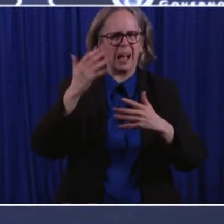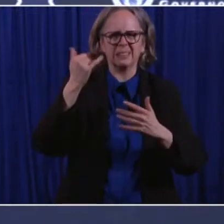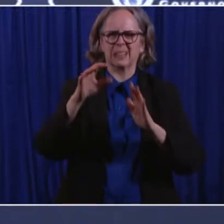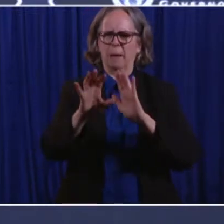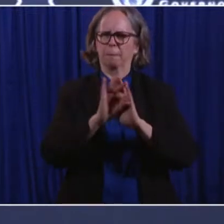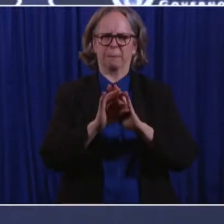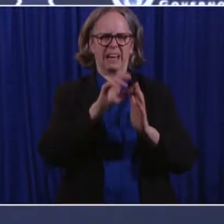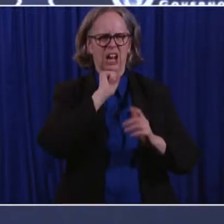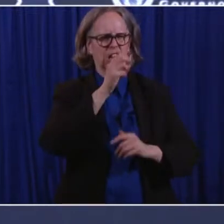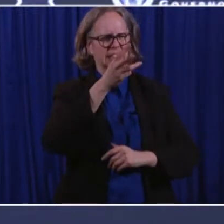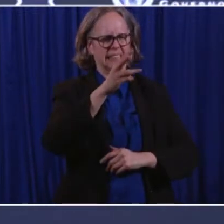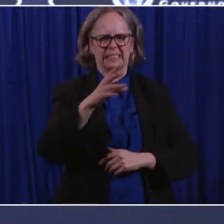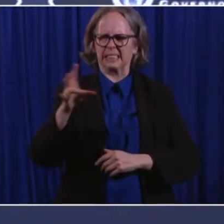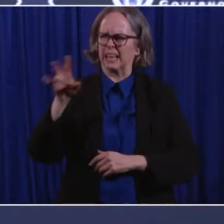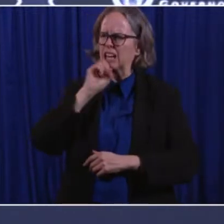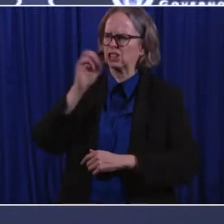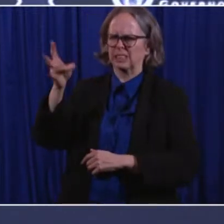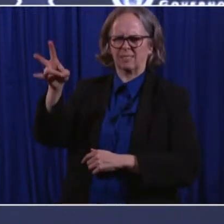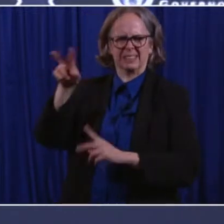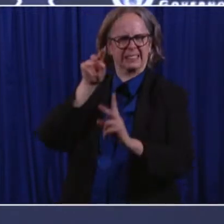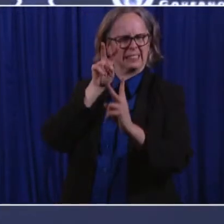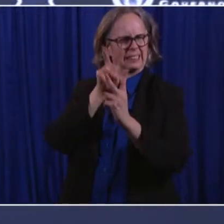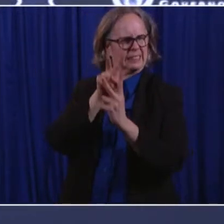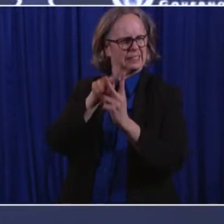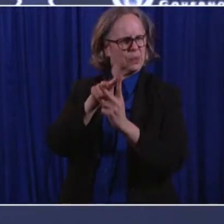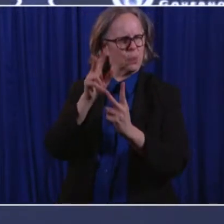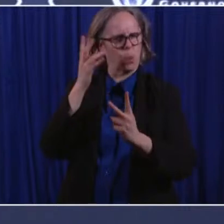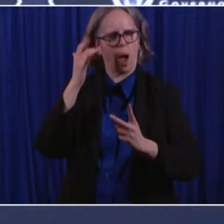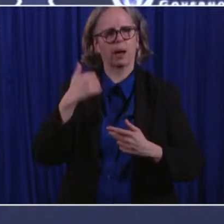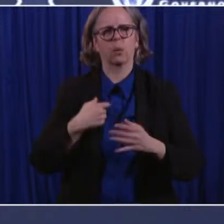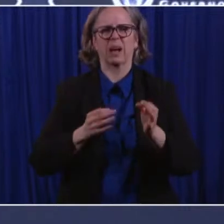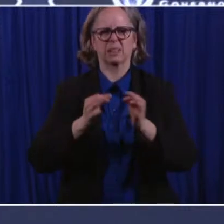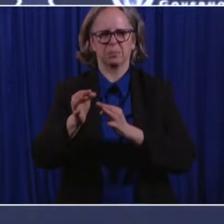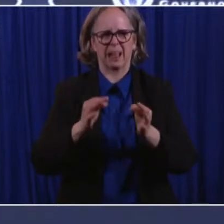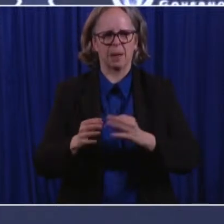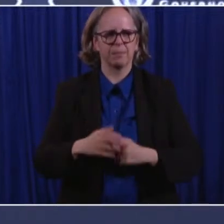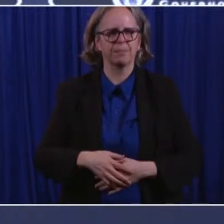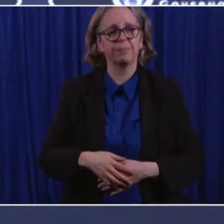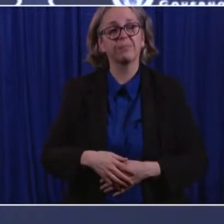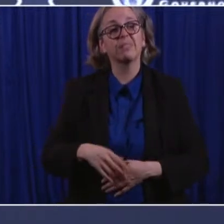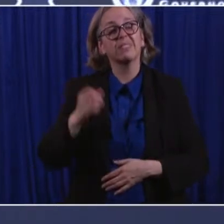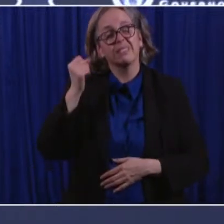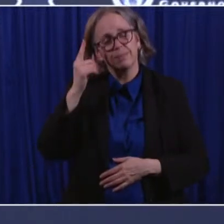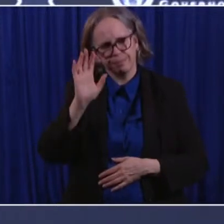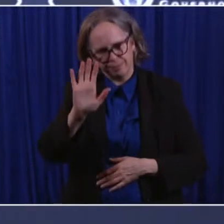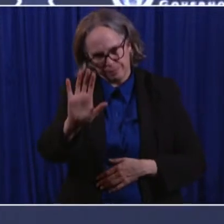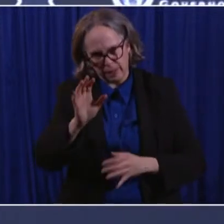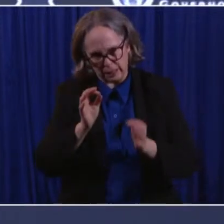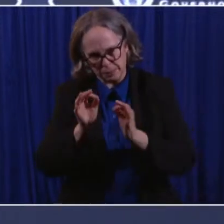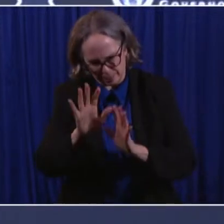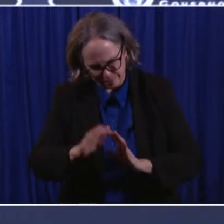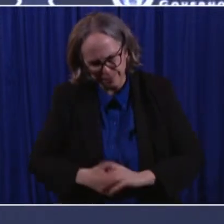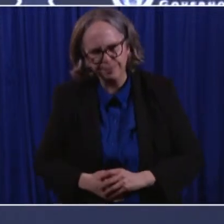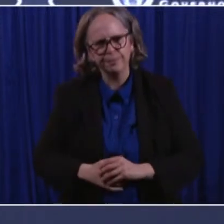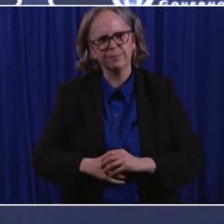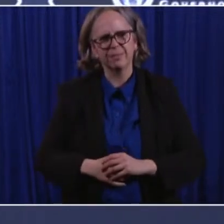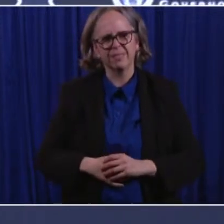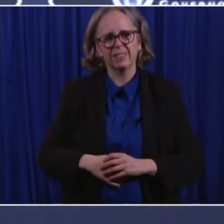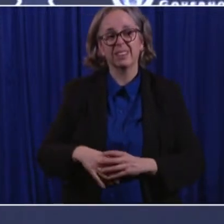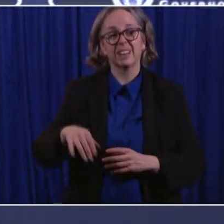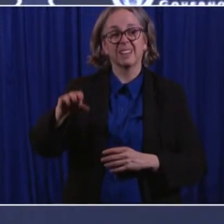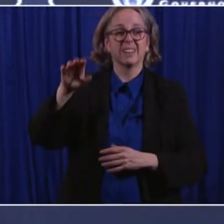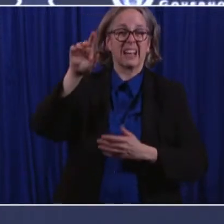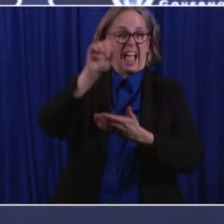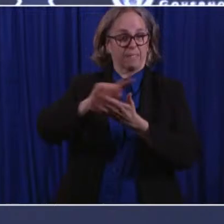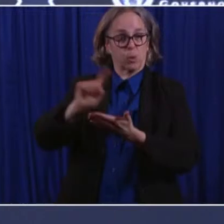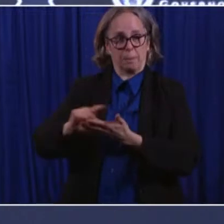March. A couple factors. We are now averaging about 400,000 first doses every single week. We expect